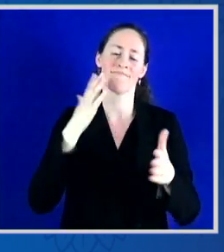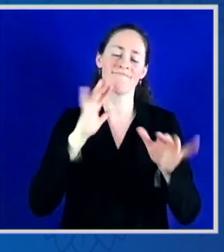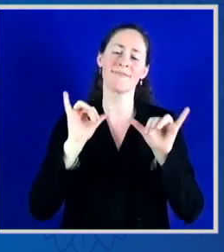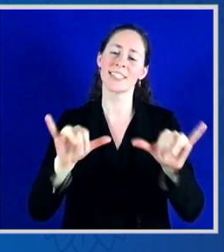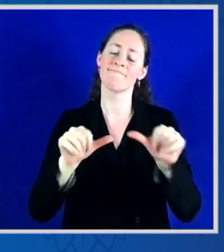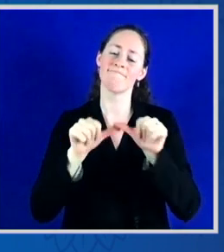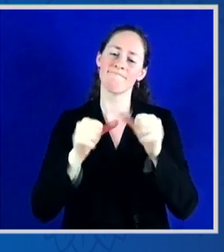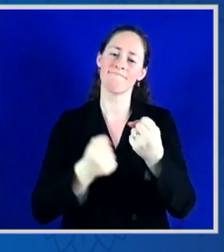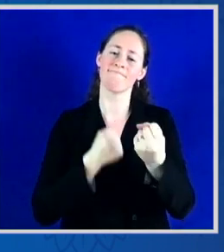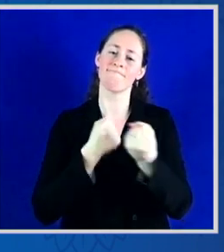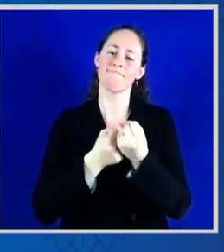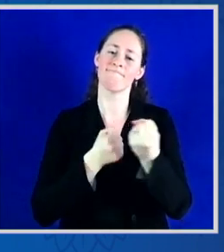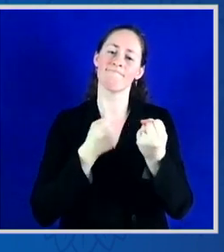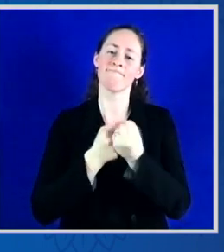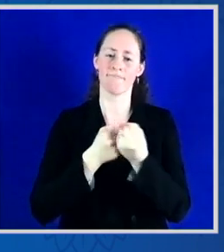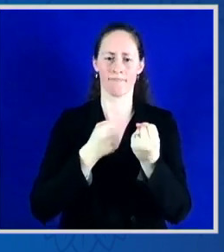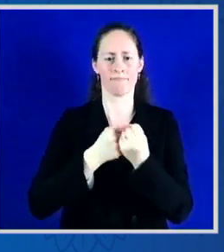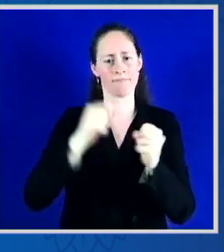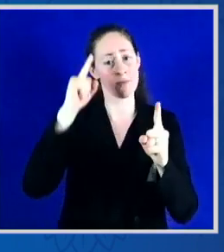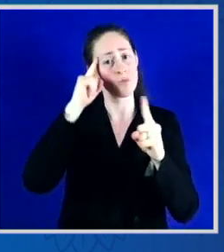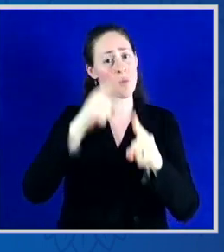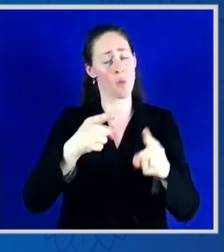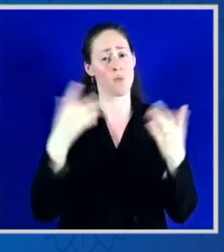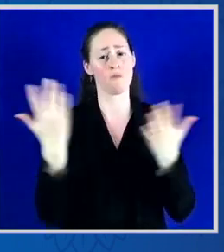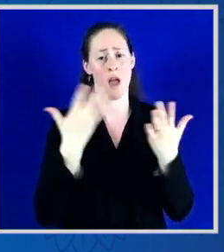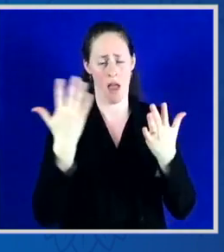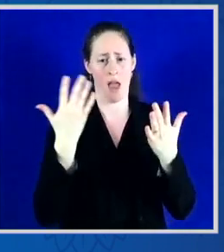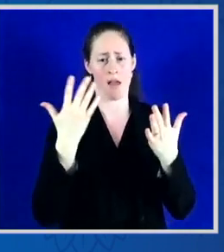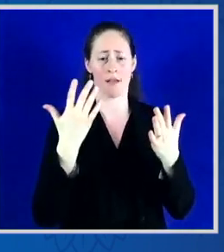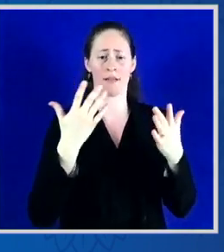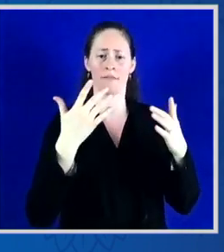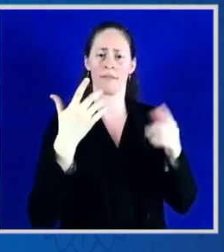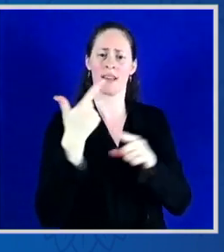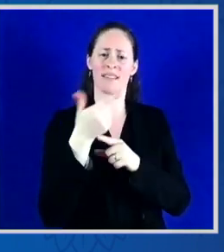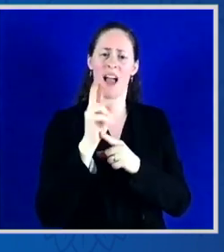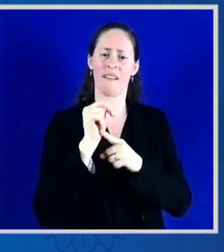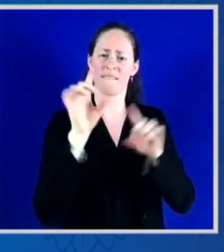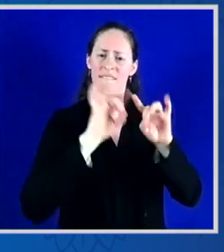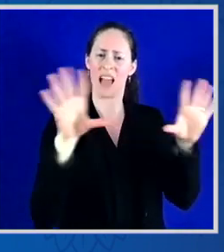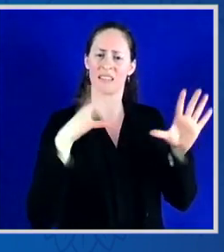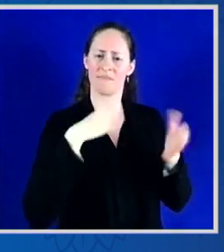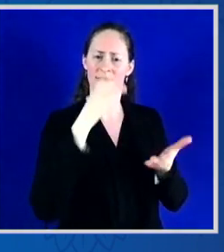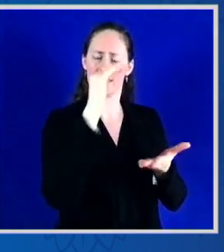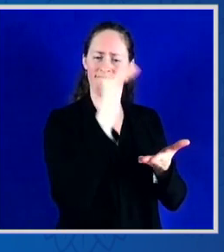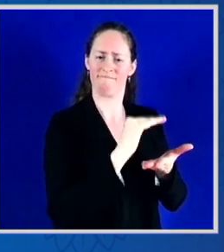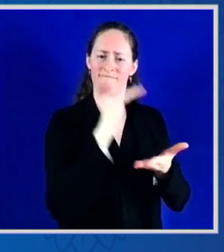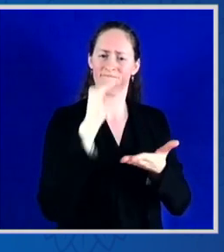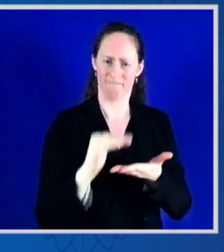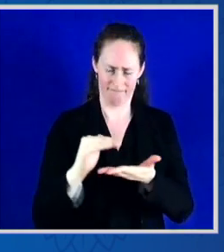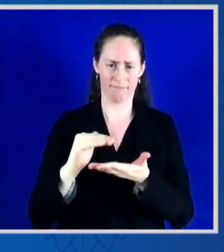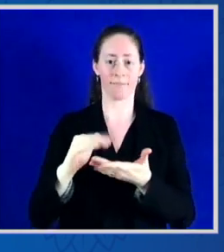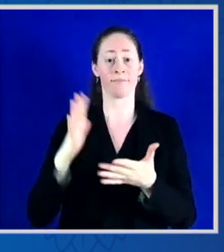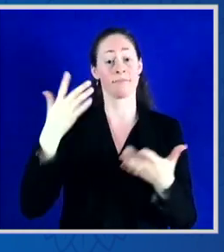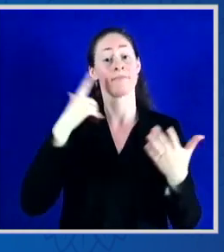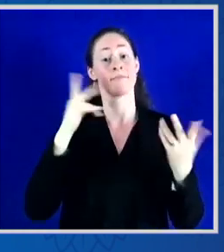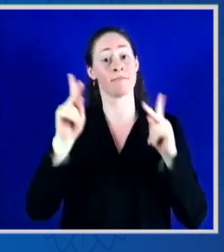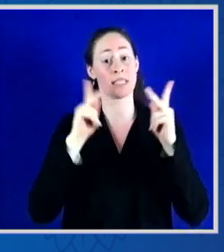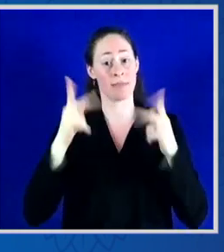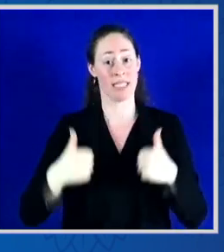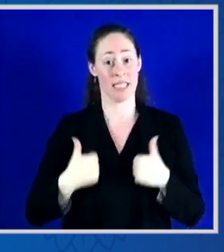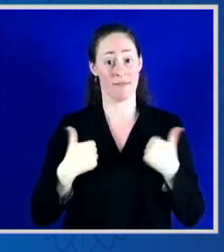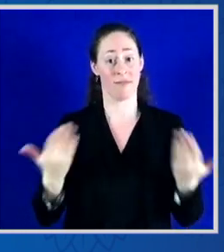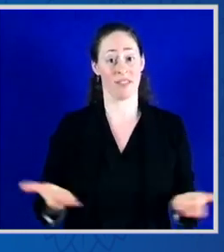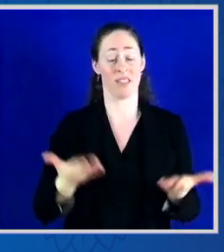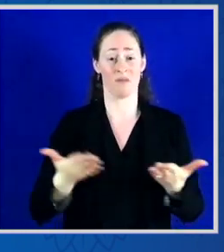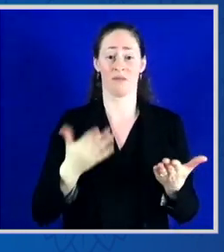prevention. Like so many people living in this country, gun violence is something that is very personal to me. Even just growing up